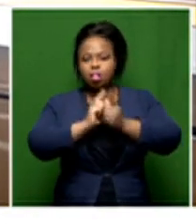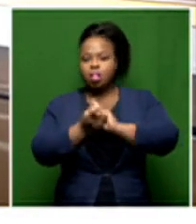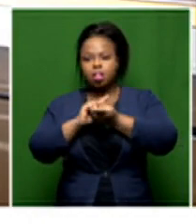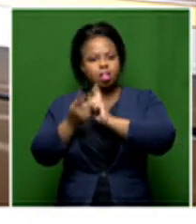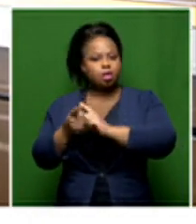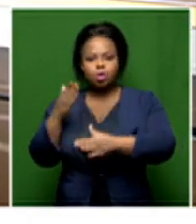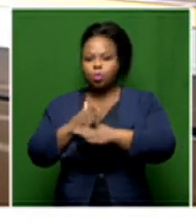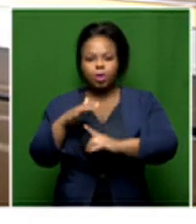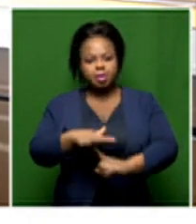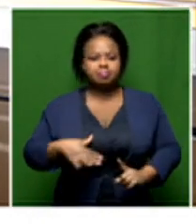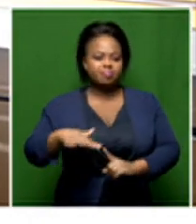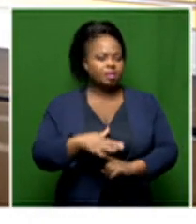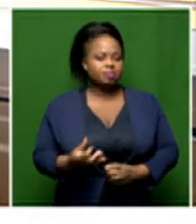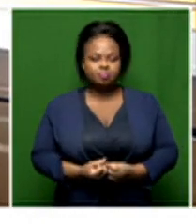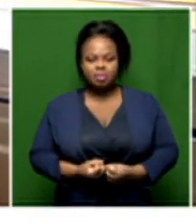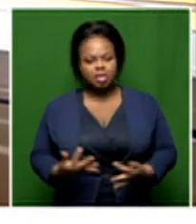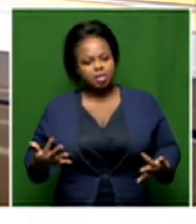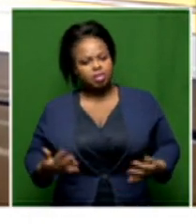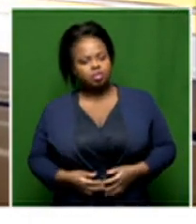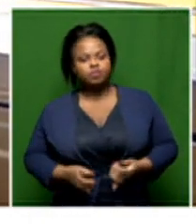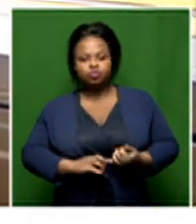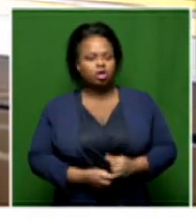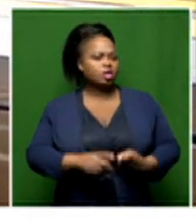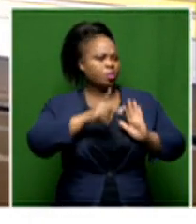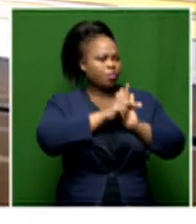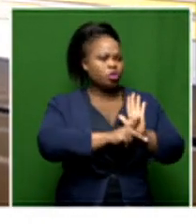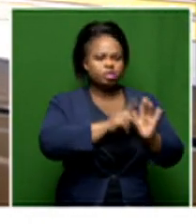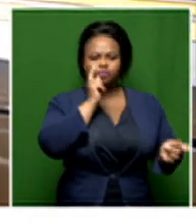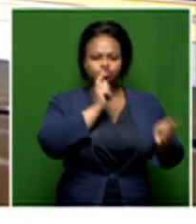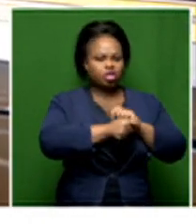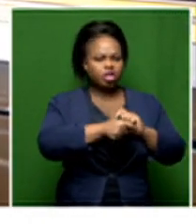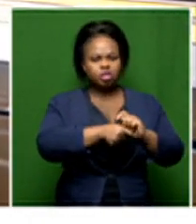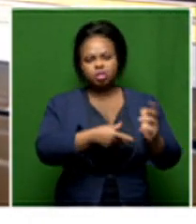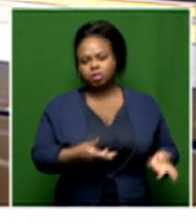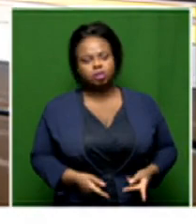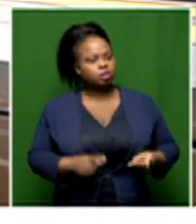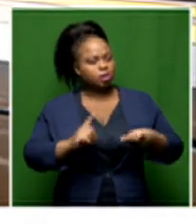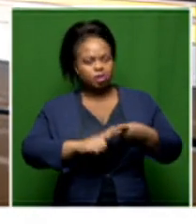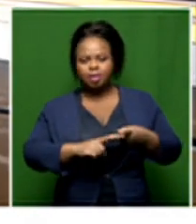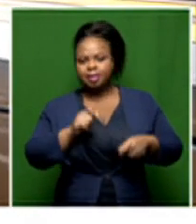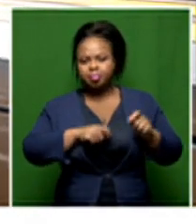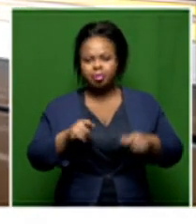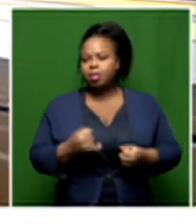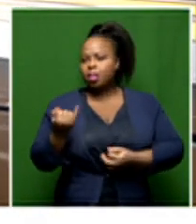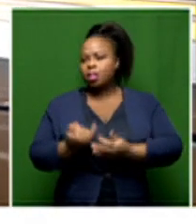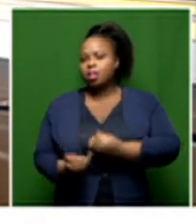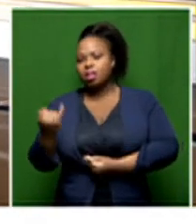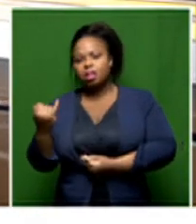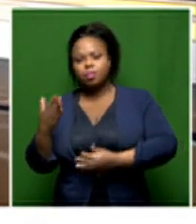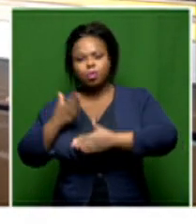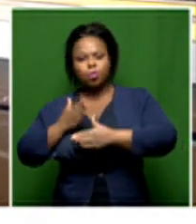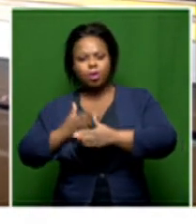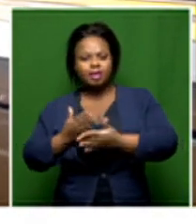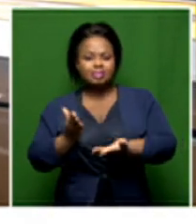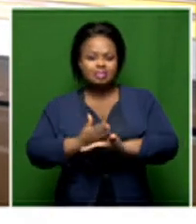around the workplace in terms of just the policies that have had to be adopted, people working remotely where they can,